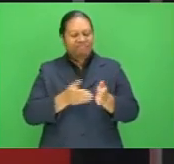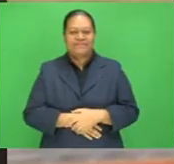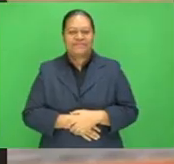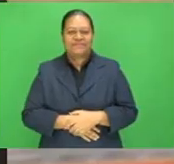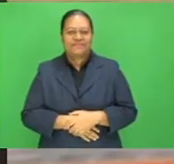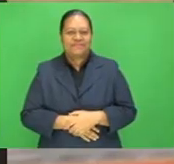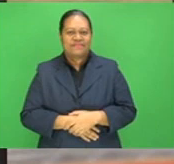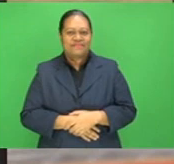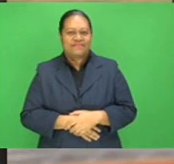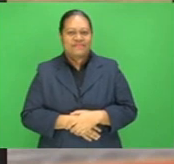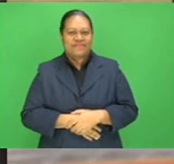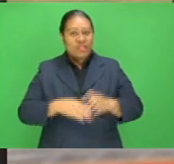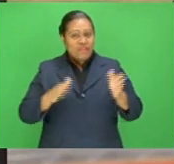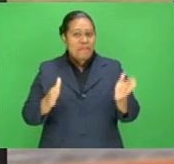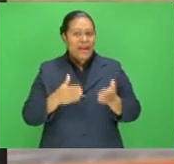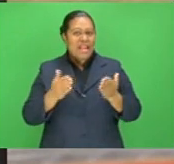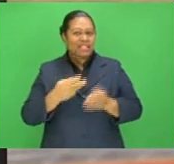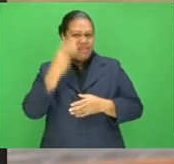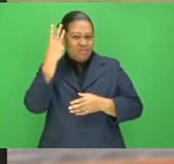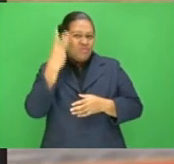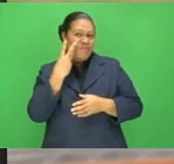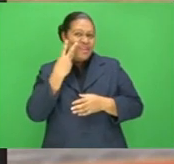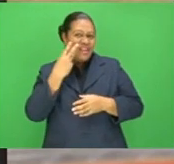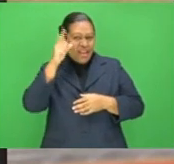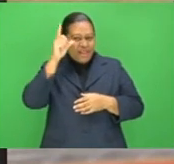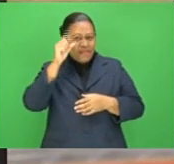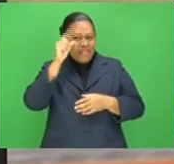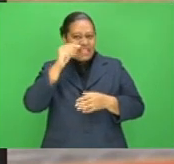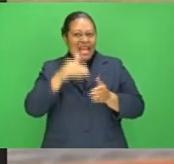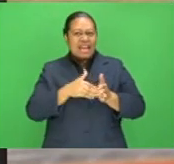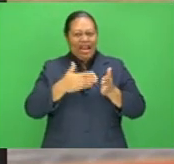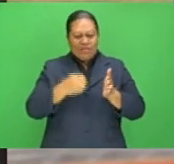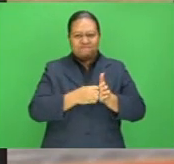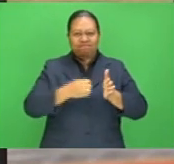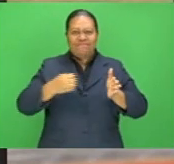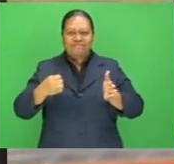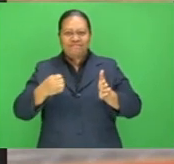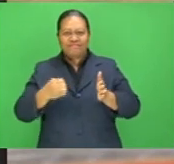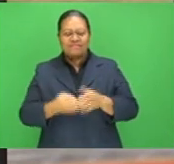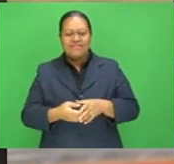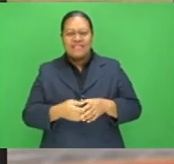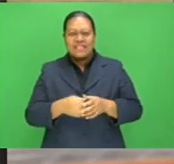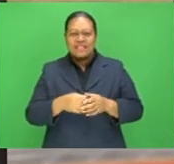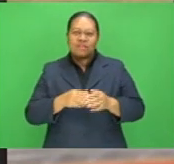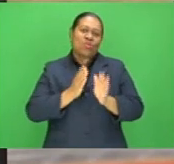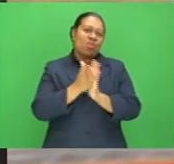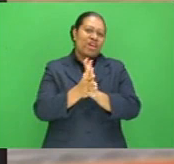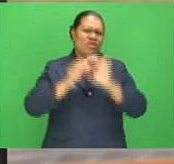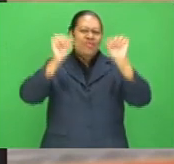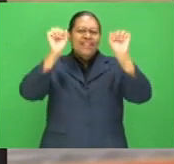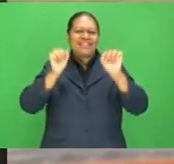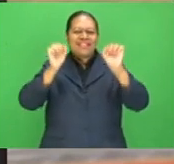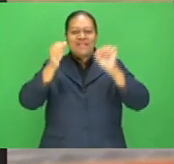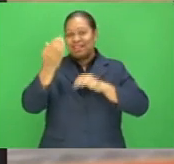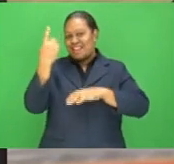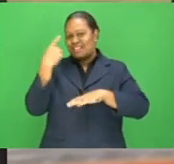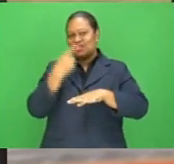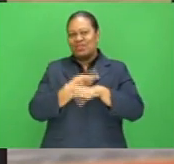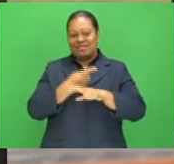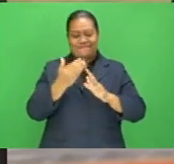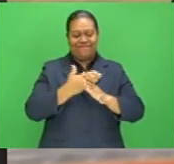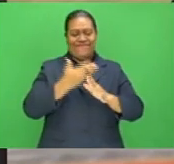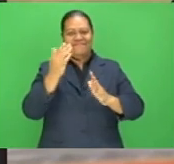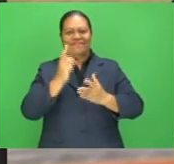season. Players in the Fijiana Sevens extended squad have been hitting the gyms from last week following the relaxation of restrictions.